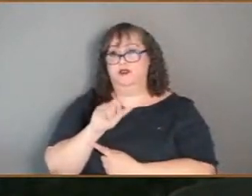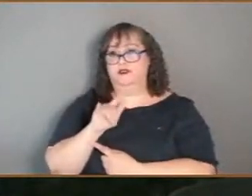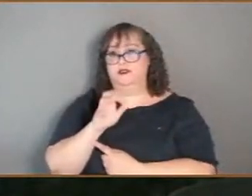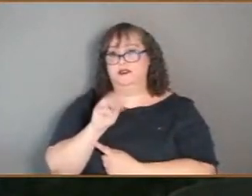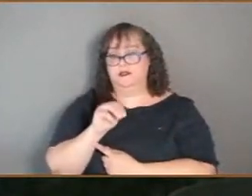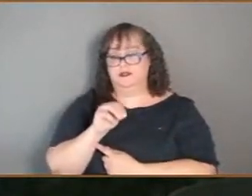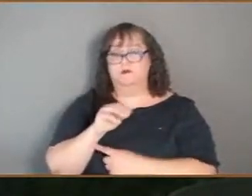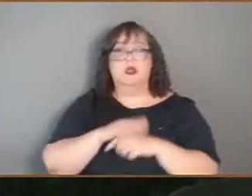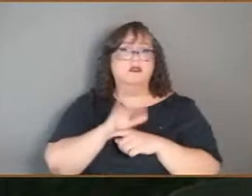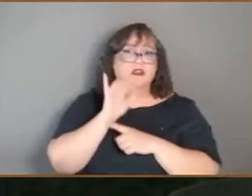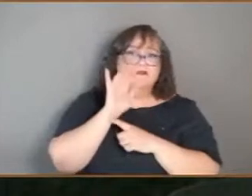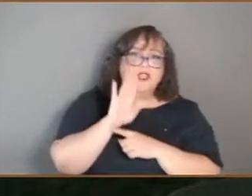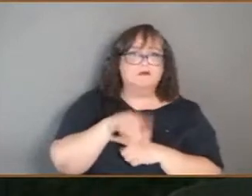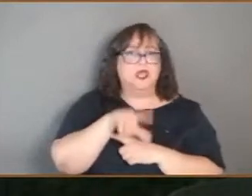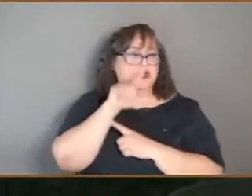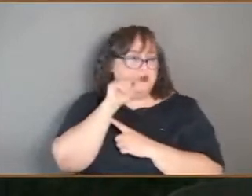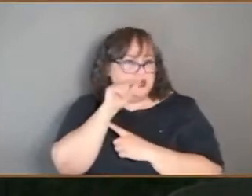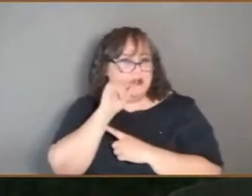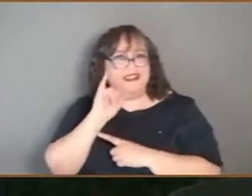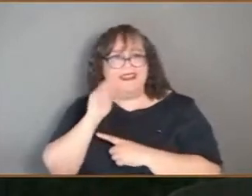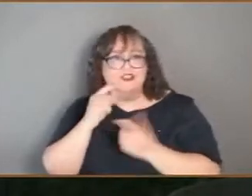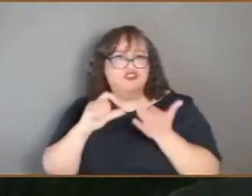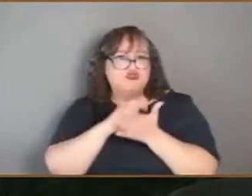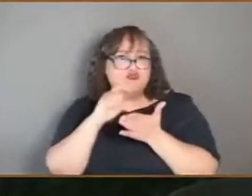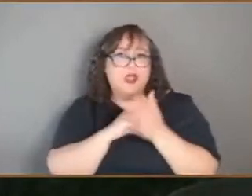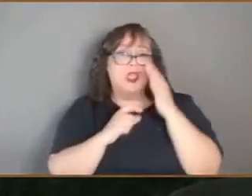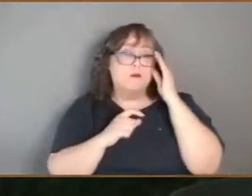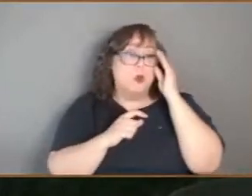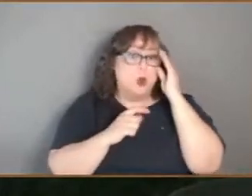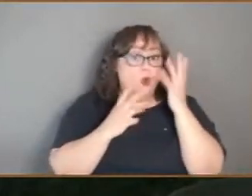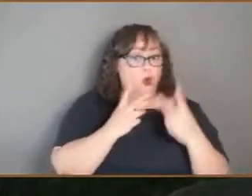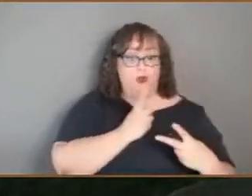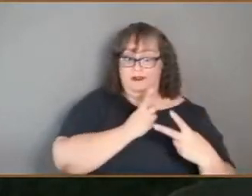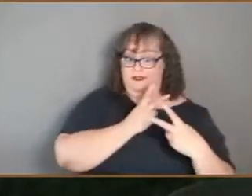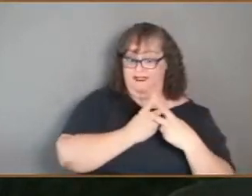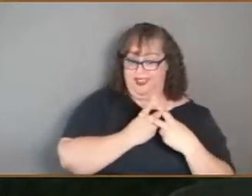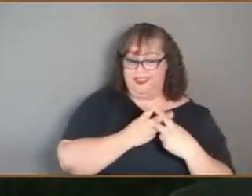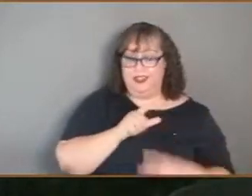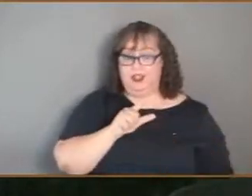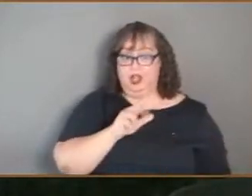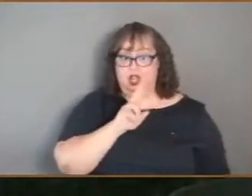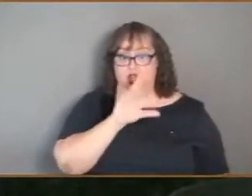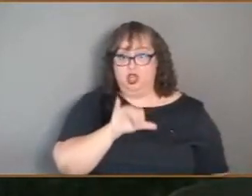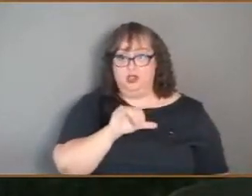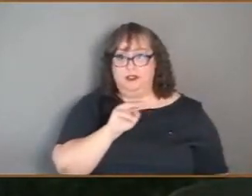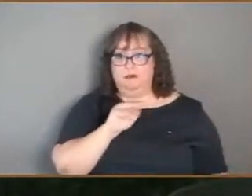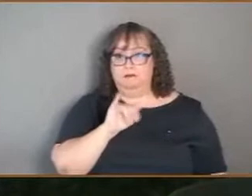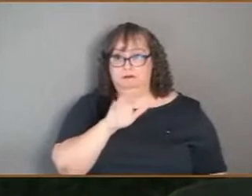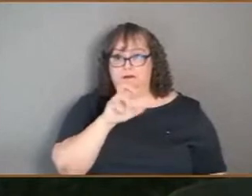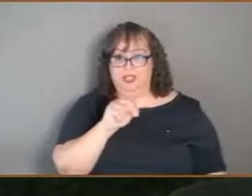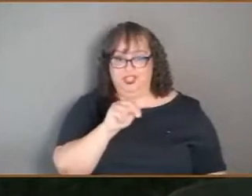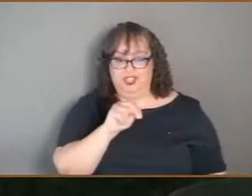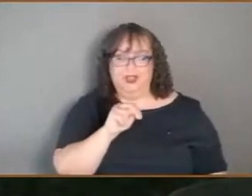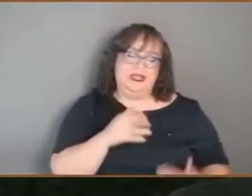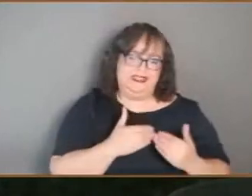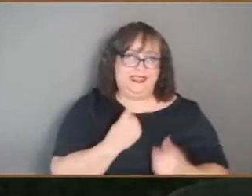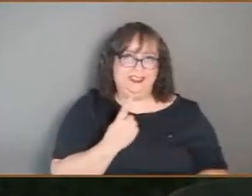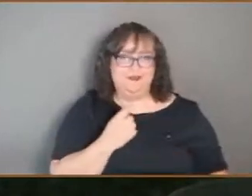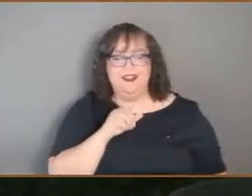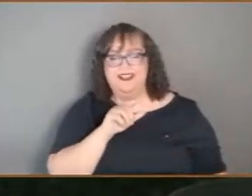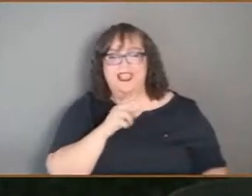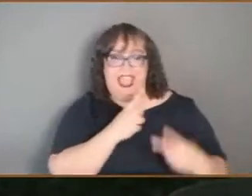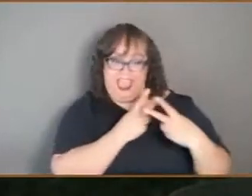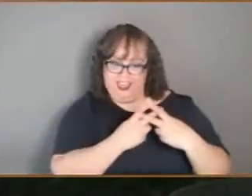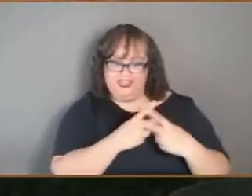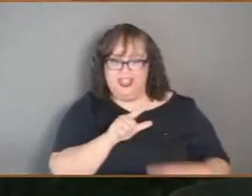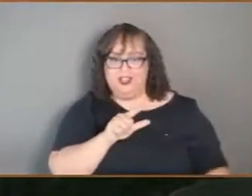System. Another option is also hashtag Lucy Mission. That's an easy one, right? Hashtag Lucy Mission, again, right there on your screen. And